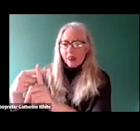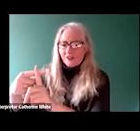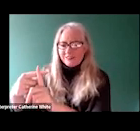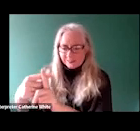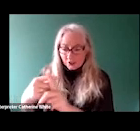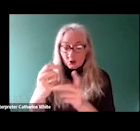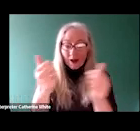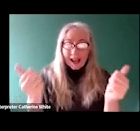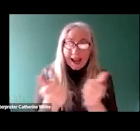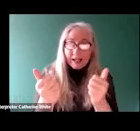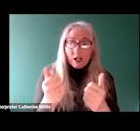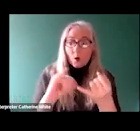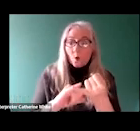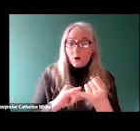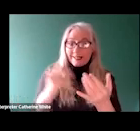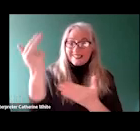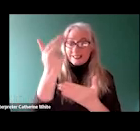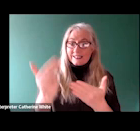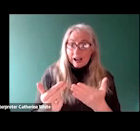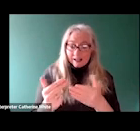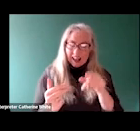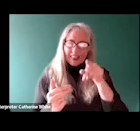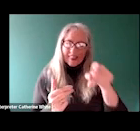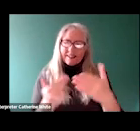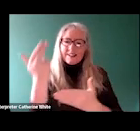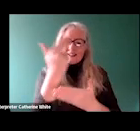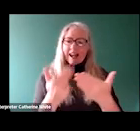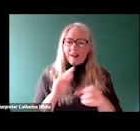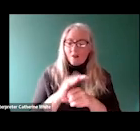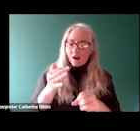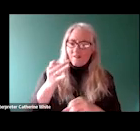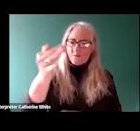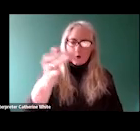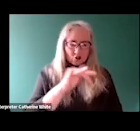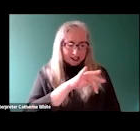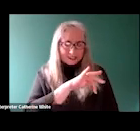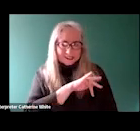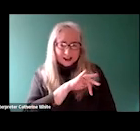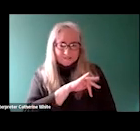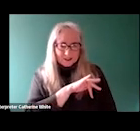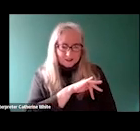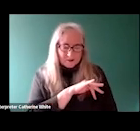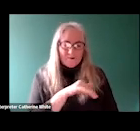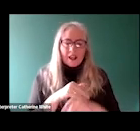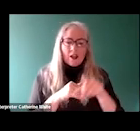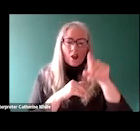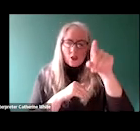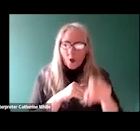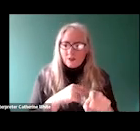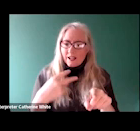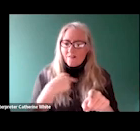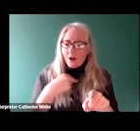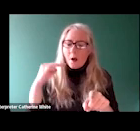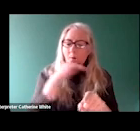for any designers here, this really is about designing for your future self. And I think all of these statistics are extremely relevant